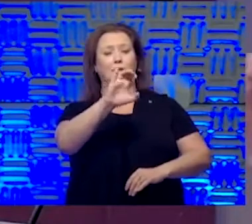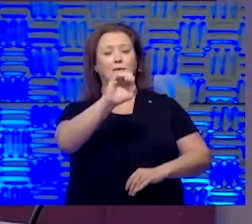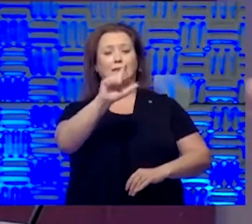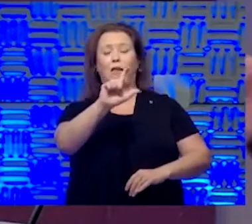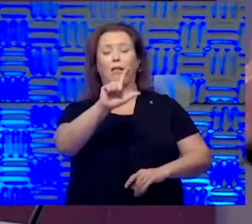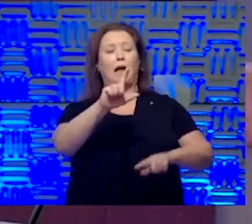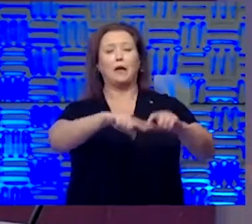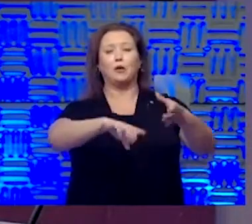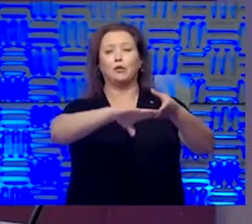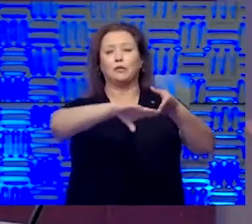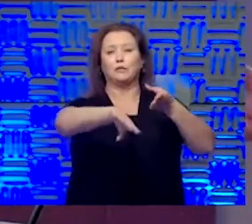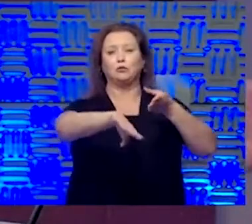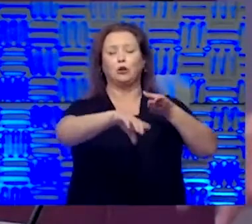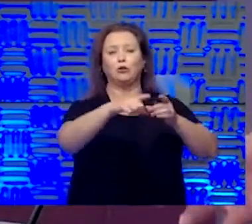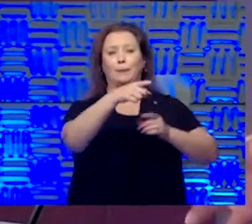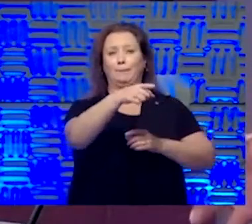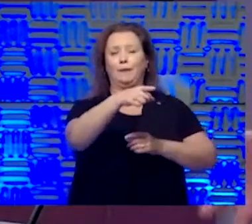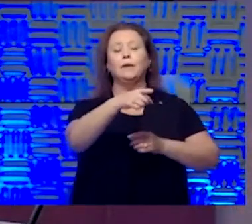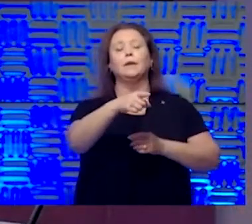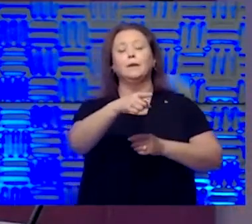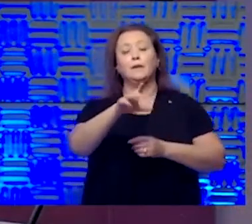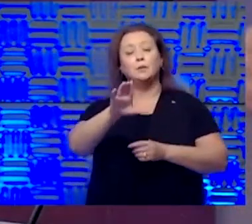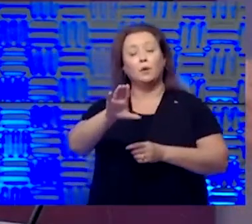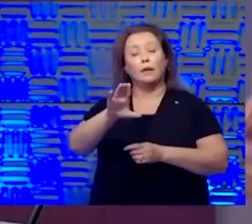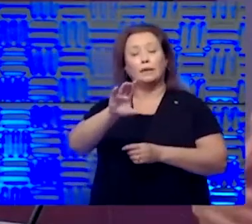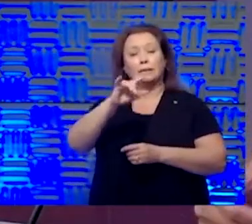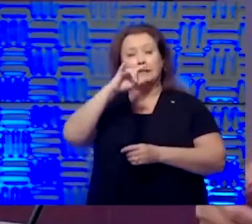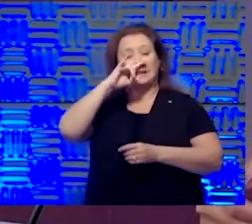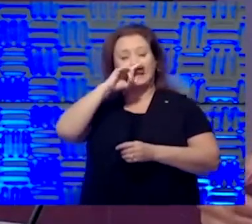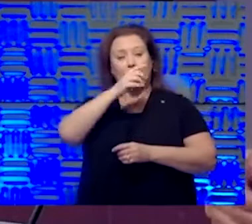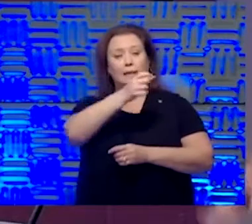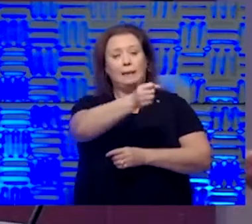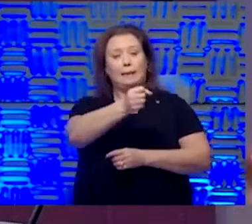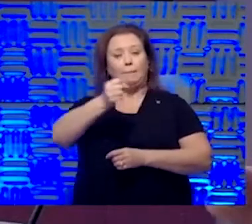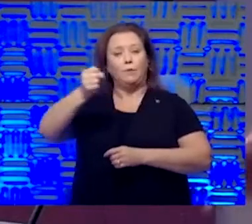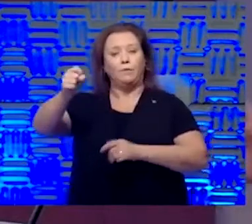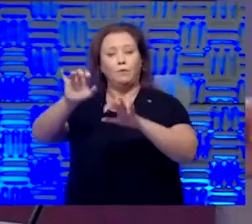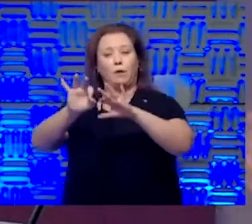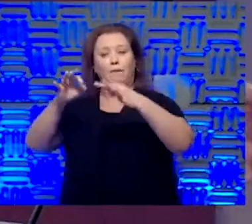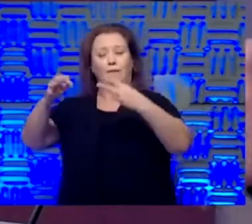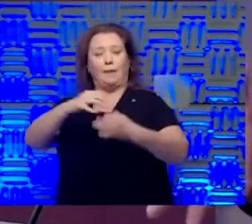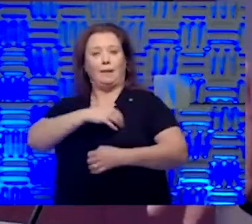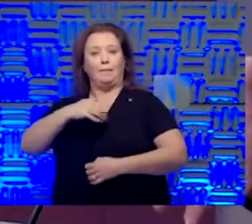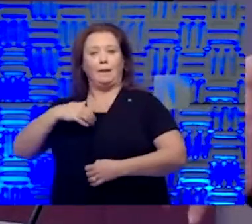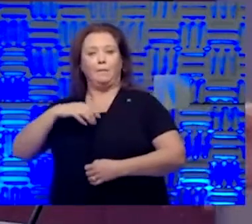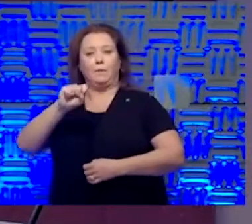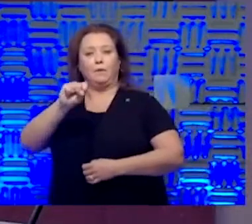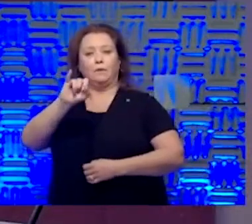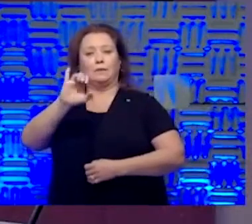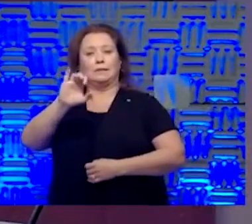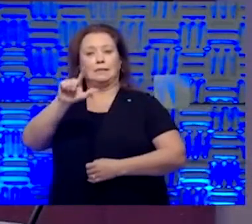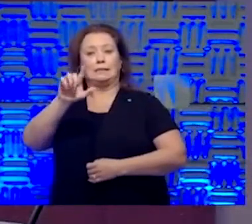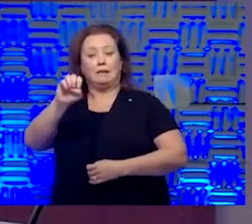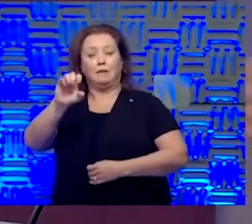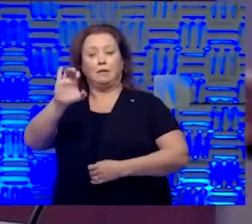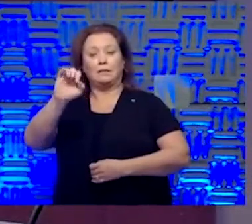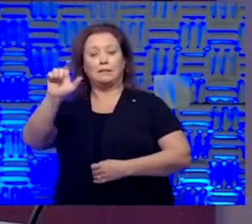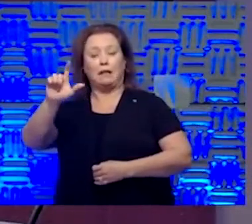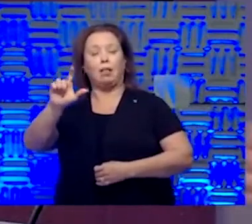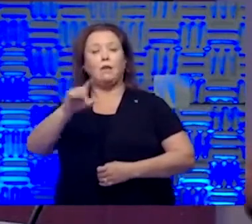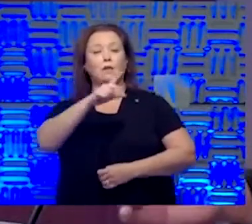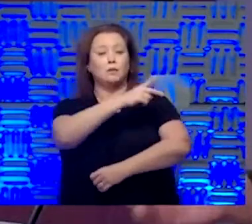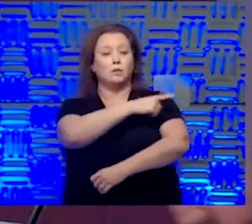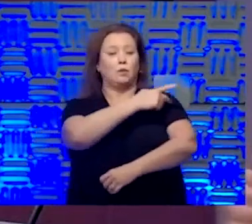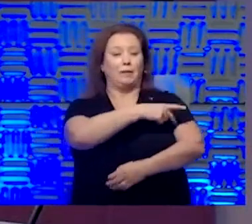was able to negotiate, get his child to a family member's home who was nice, safe, no COVID. And he was able to go